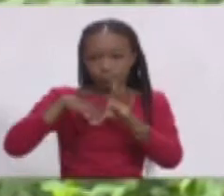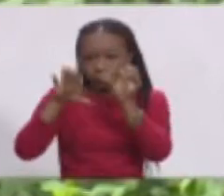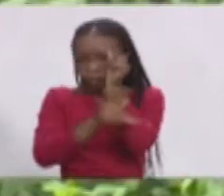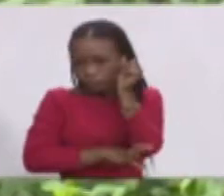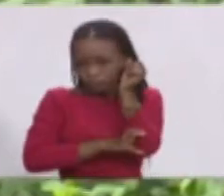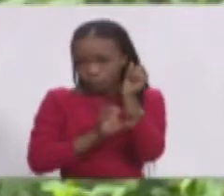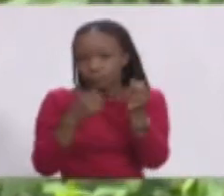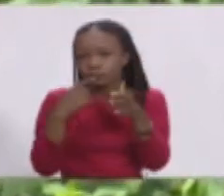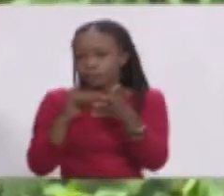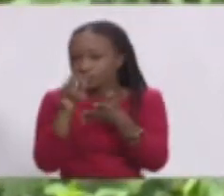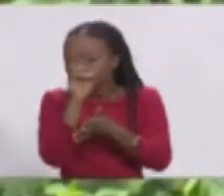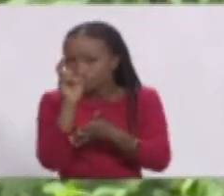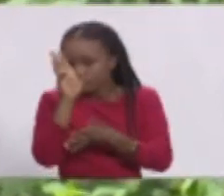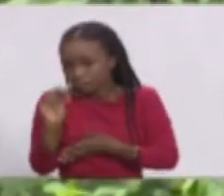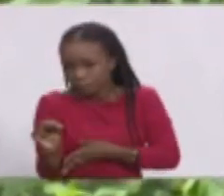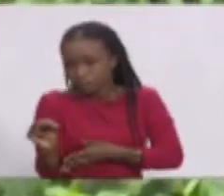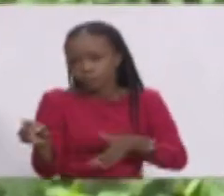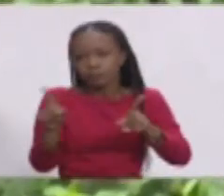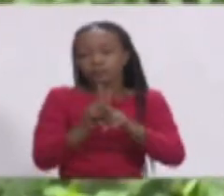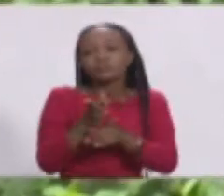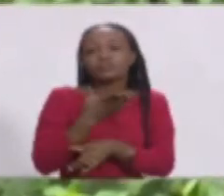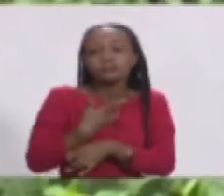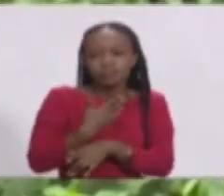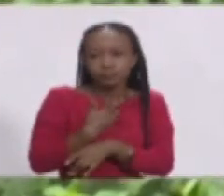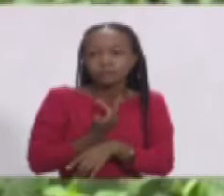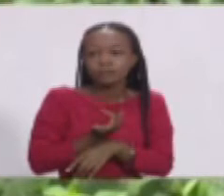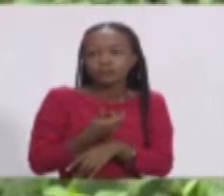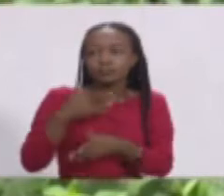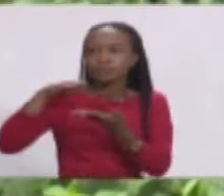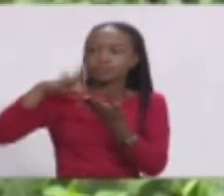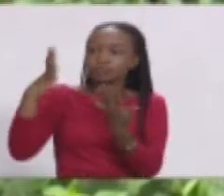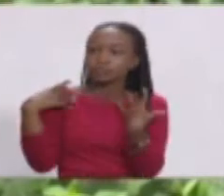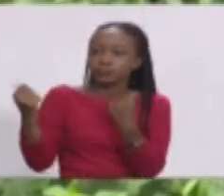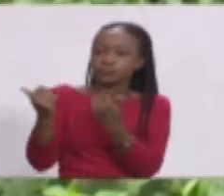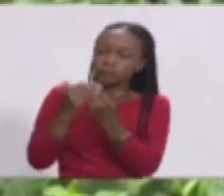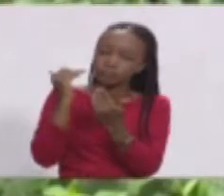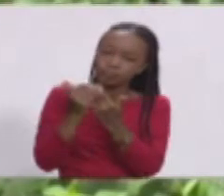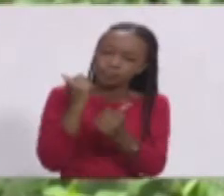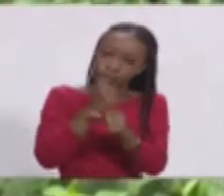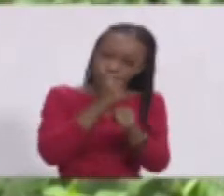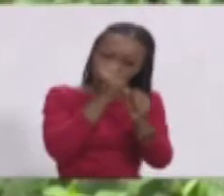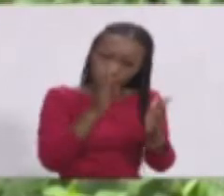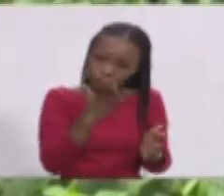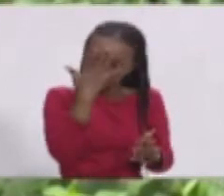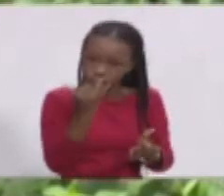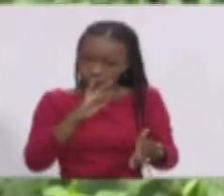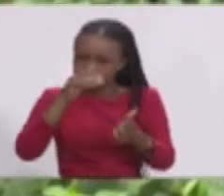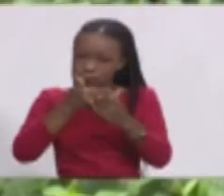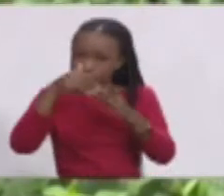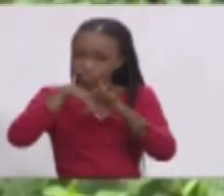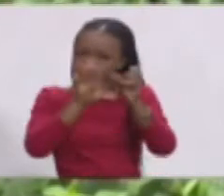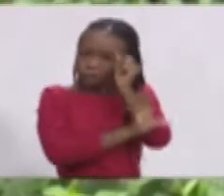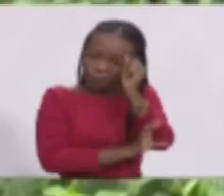them. We also need to invest a little more in the healthcare workers, because across the country,